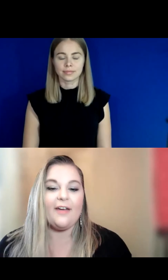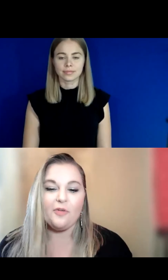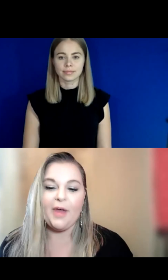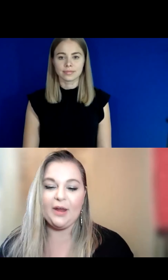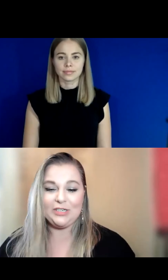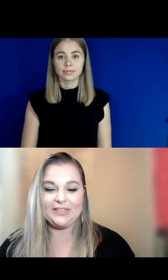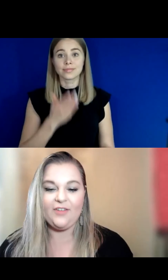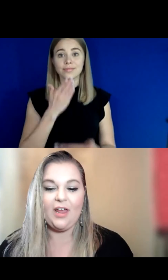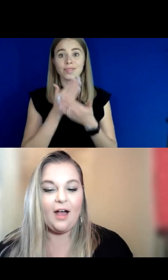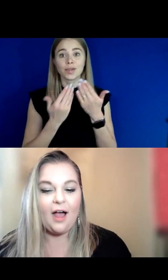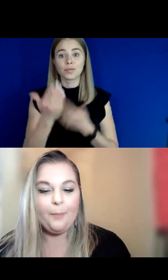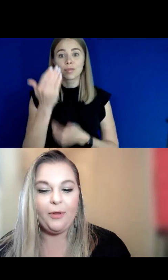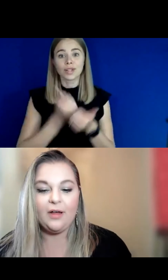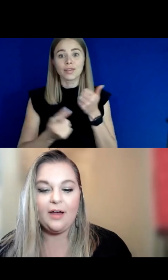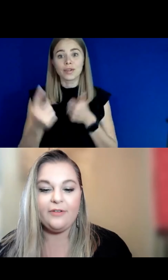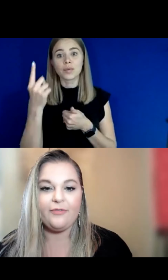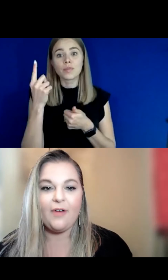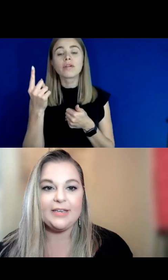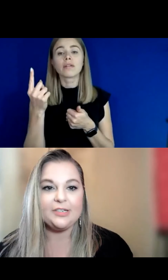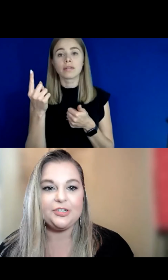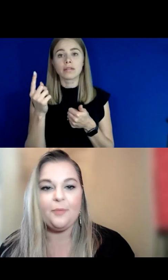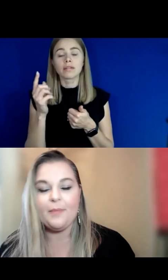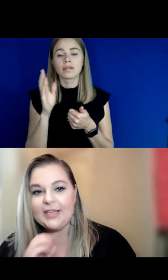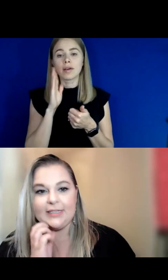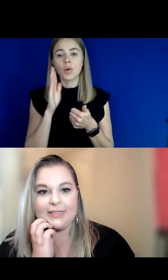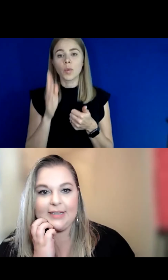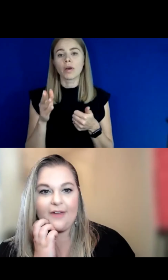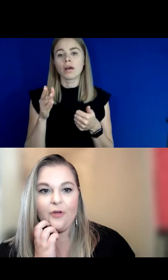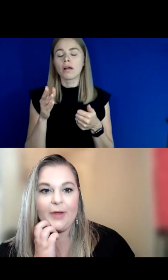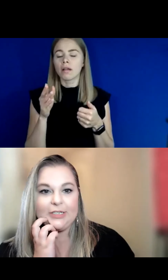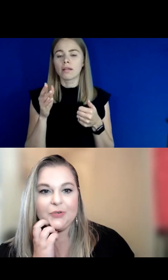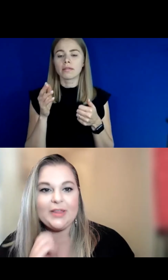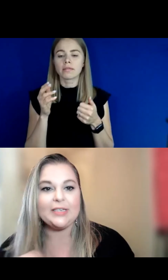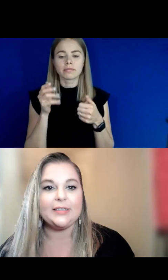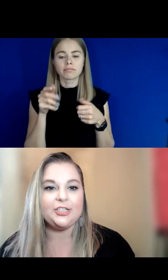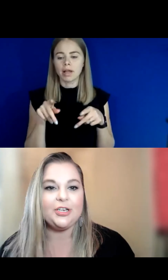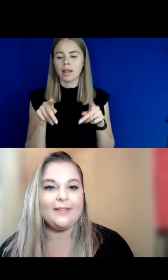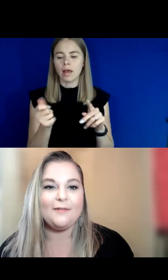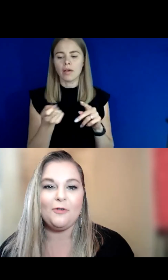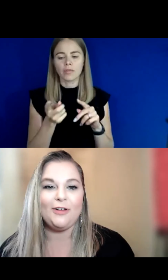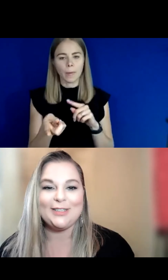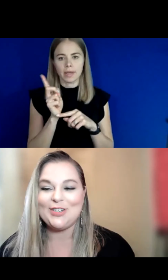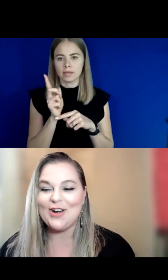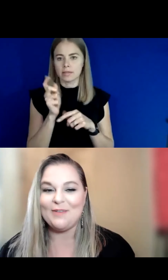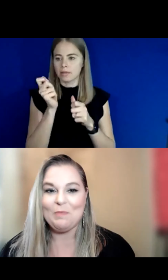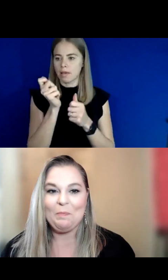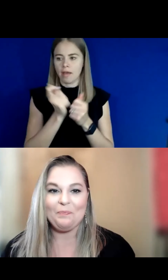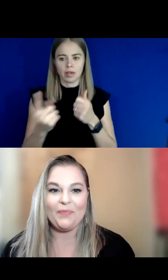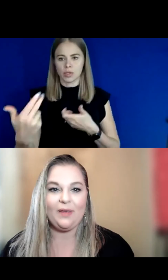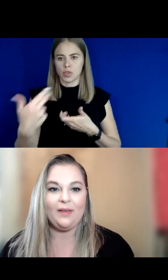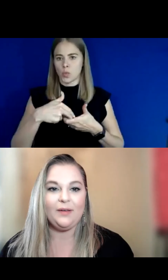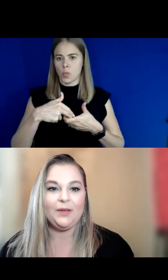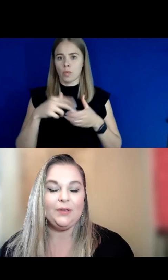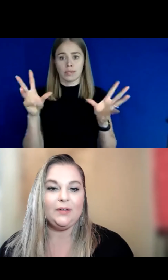Good morning, everybody. Just giving it a couple of additional minutes to let everybody join the session, and then we'll get started.